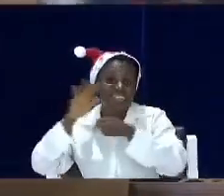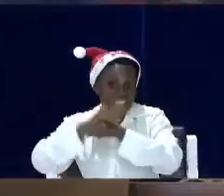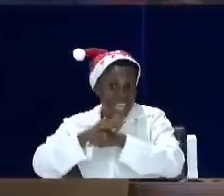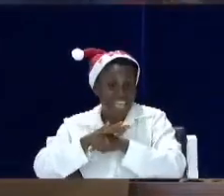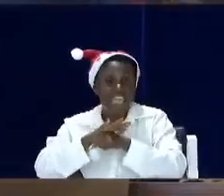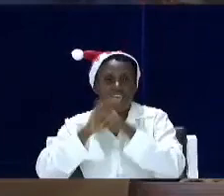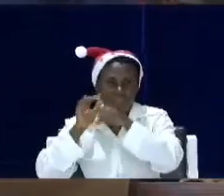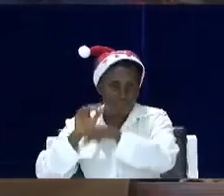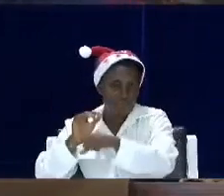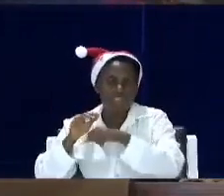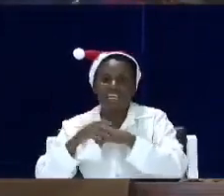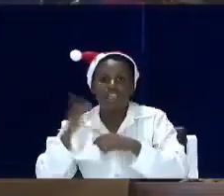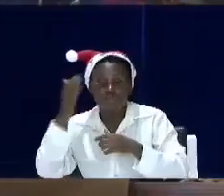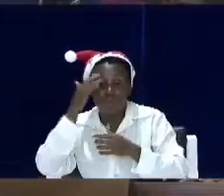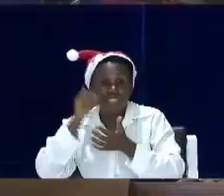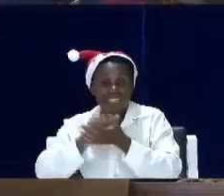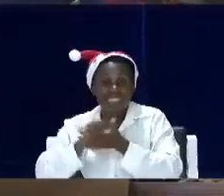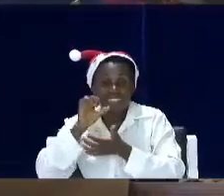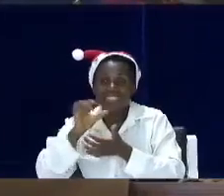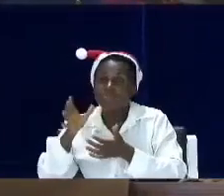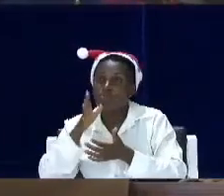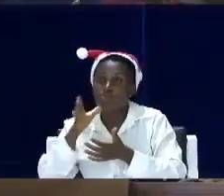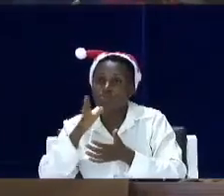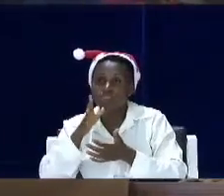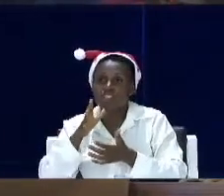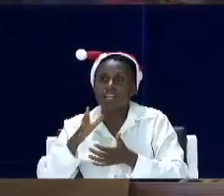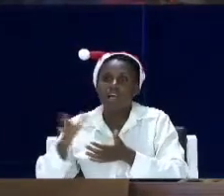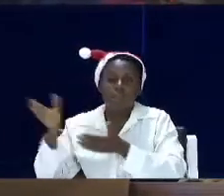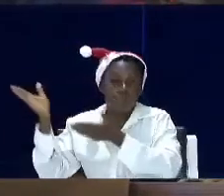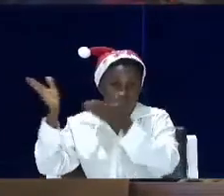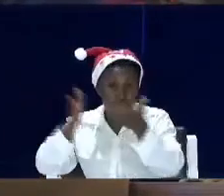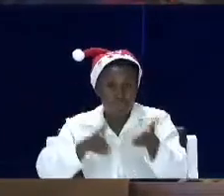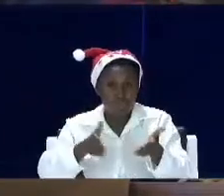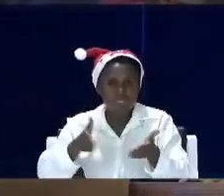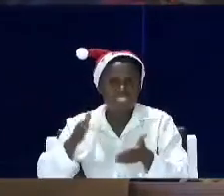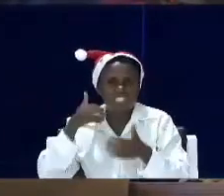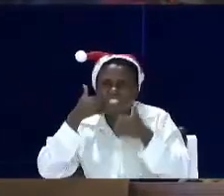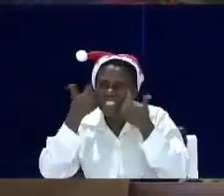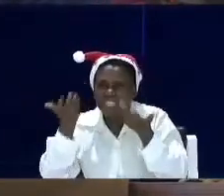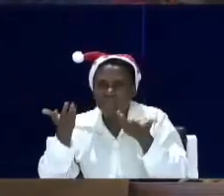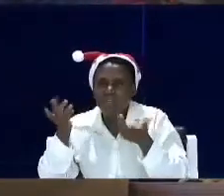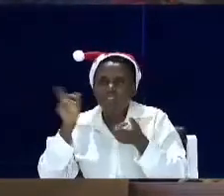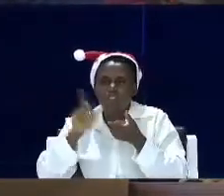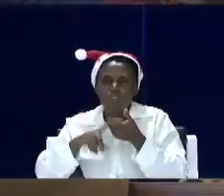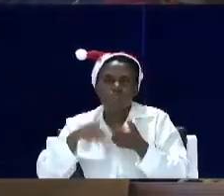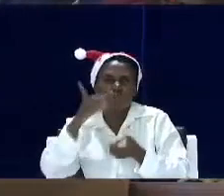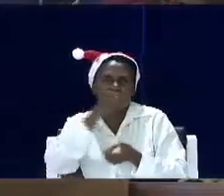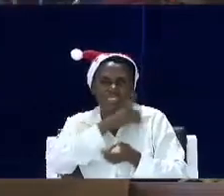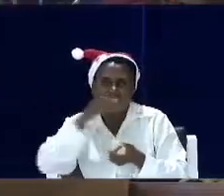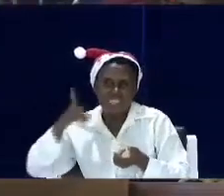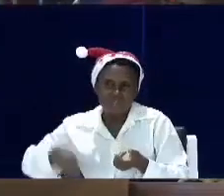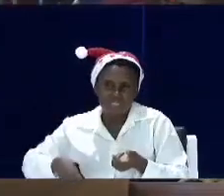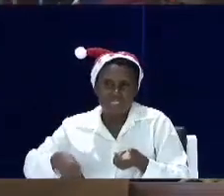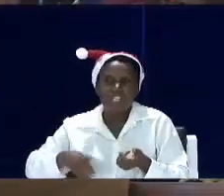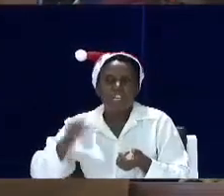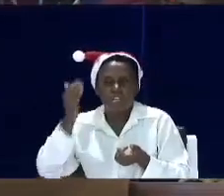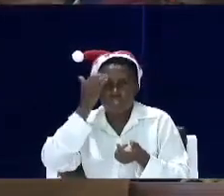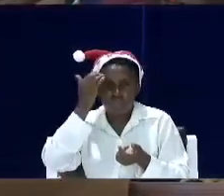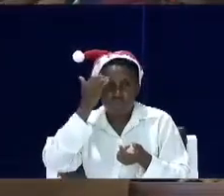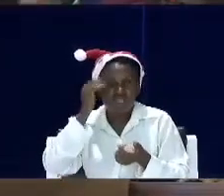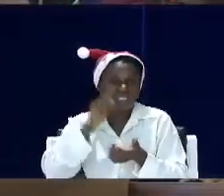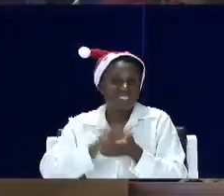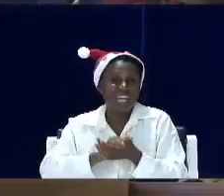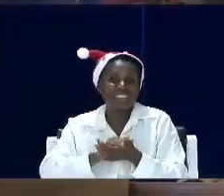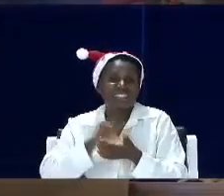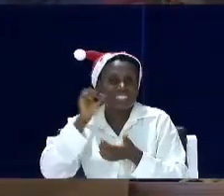mother that brought shame to David, knowing that it was his